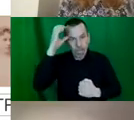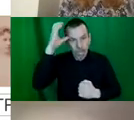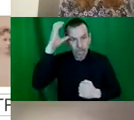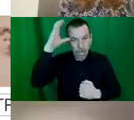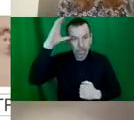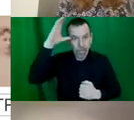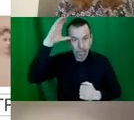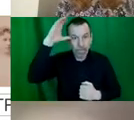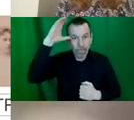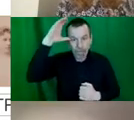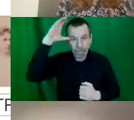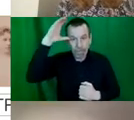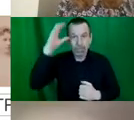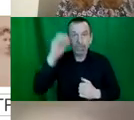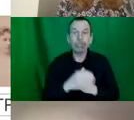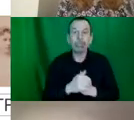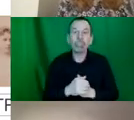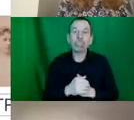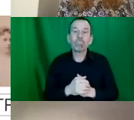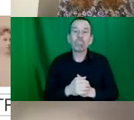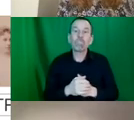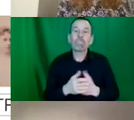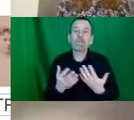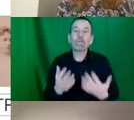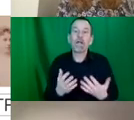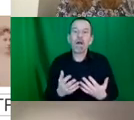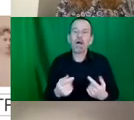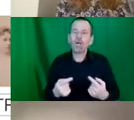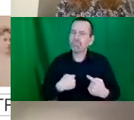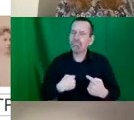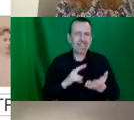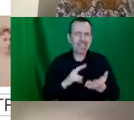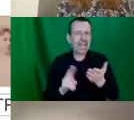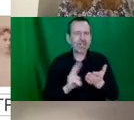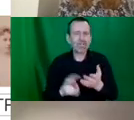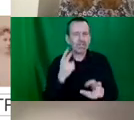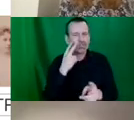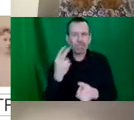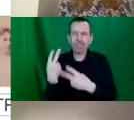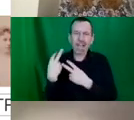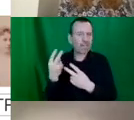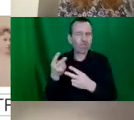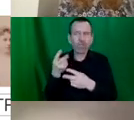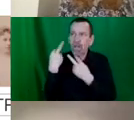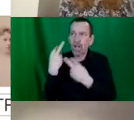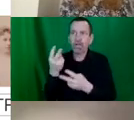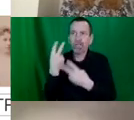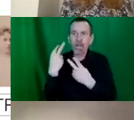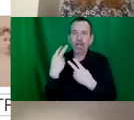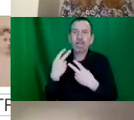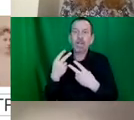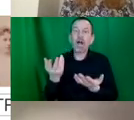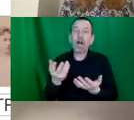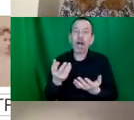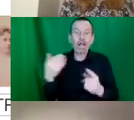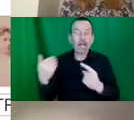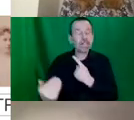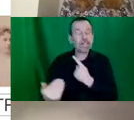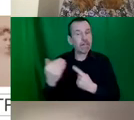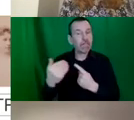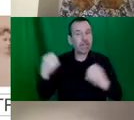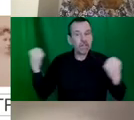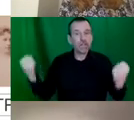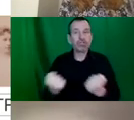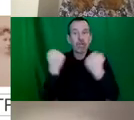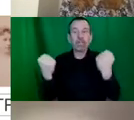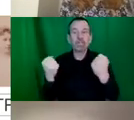archive. As a naturally reflective person, throughout this internship, I've refined my method of working and identified my strengths, as well as the